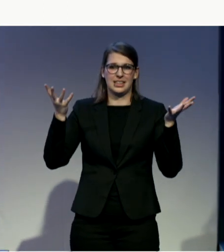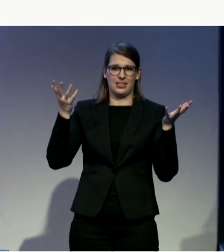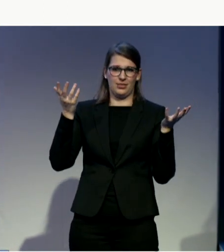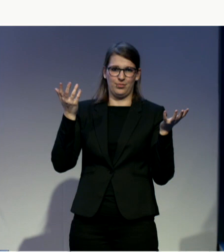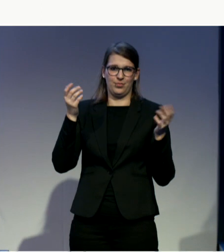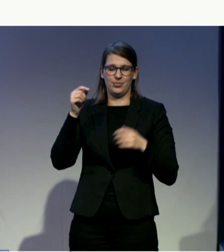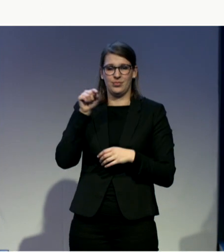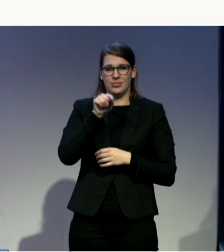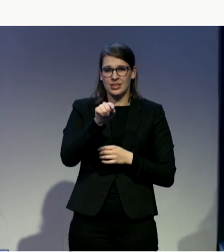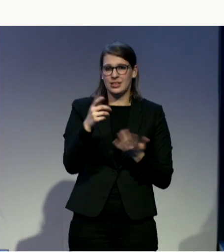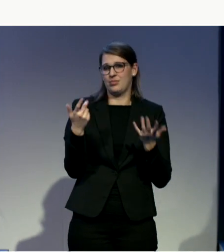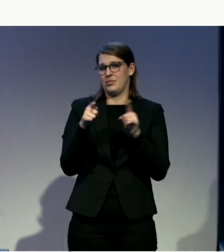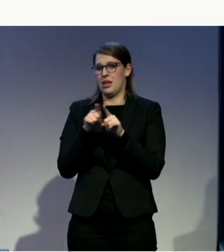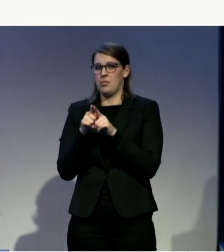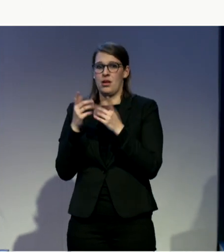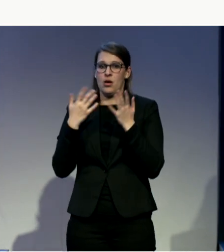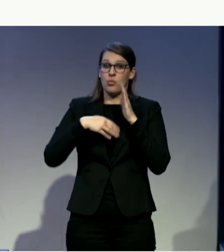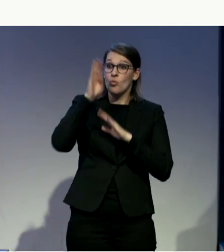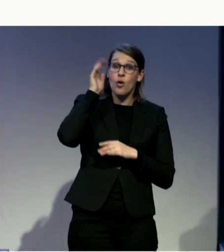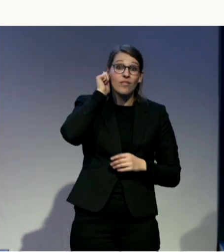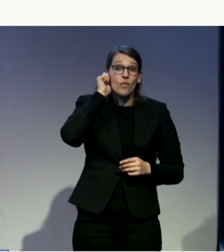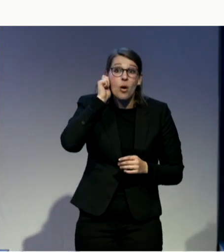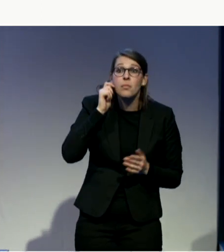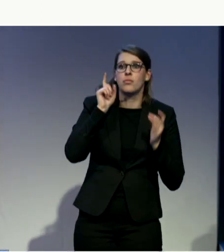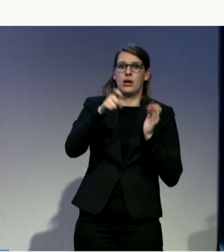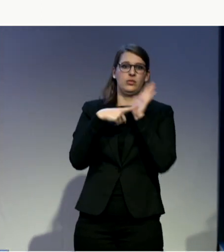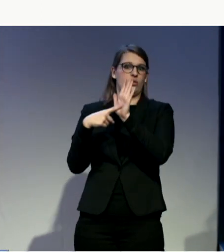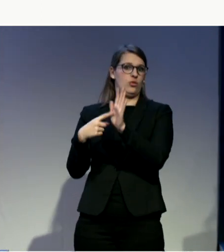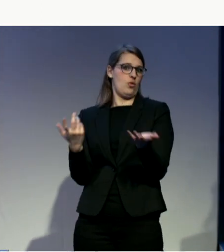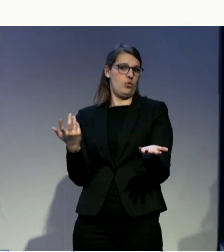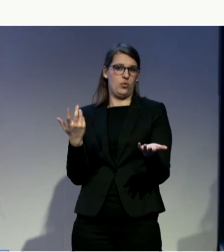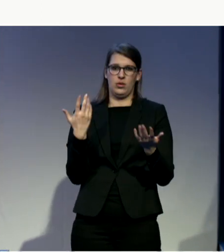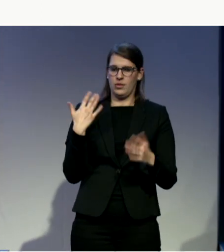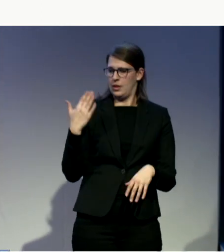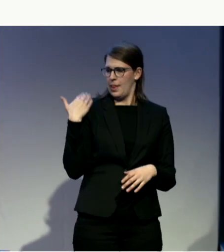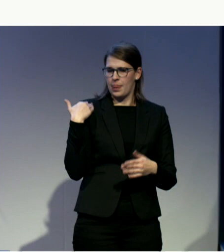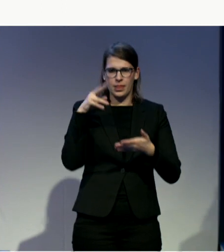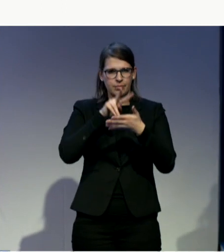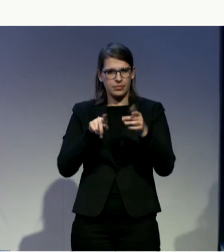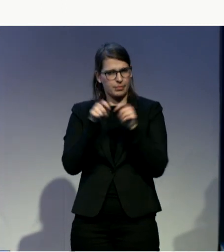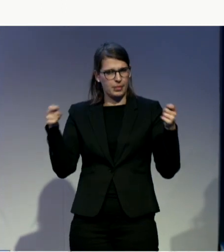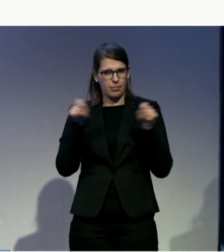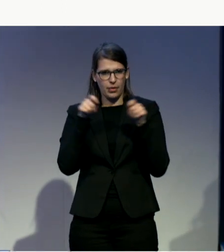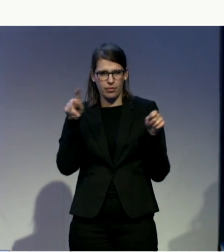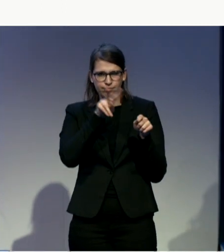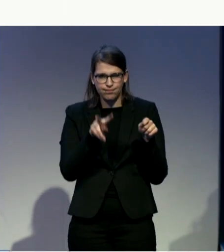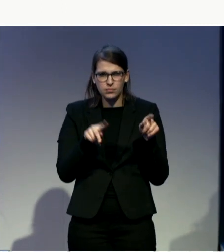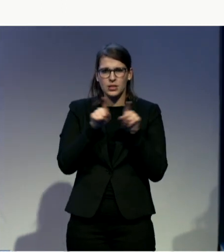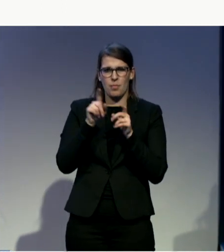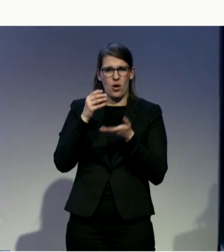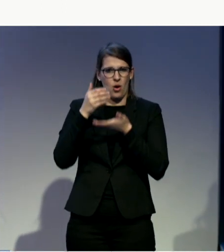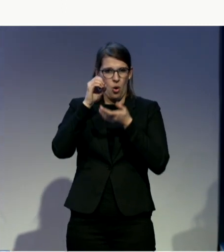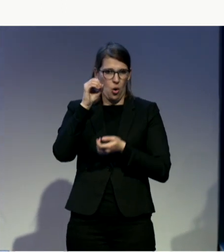more women in our films. I just read an article about in Oscar films how few speaking roles women have.